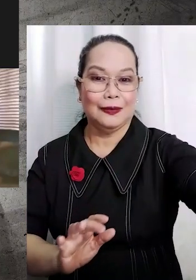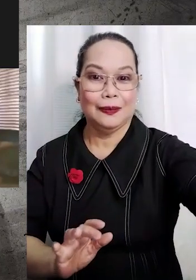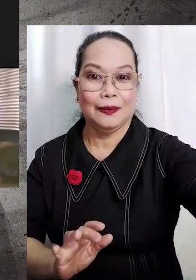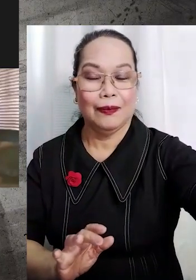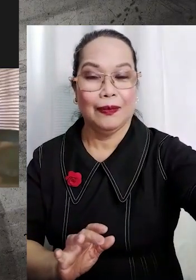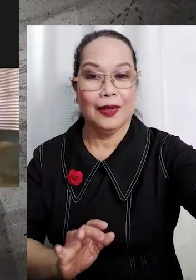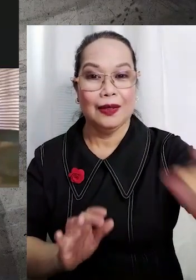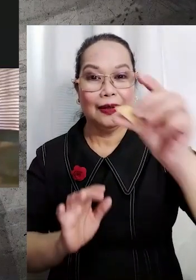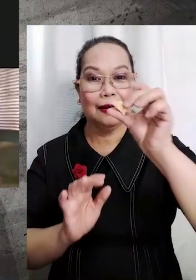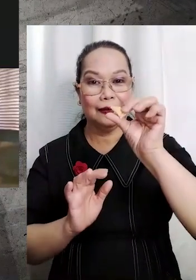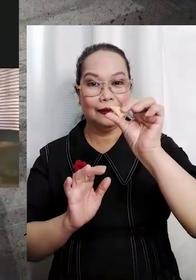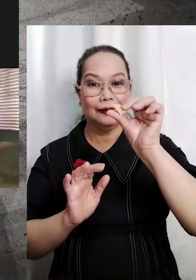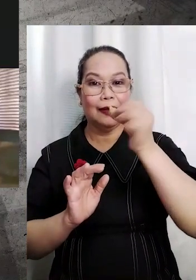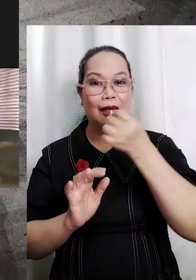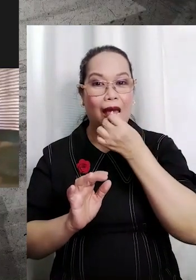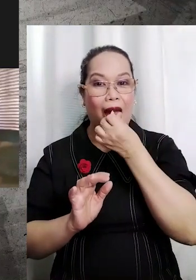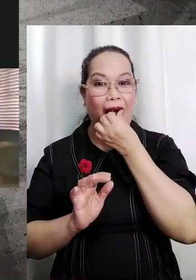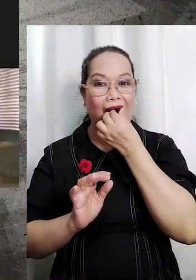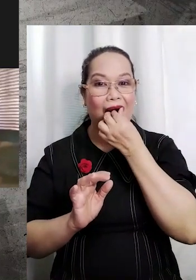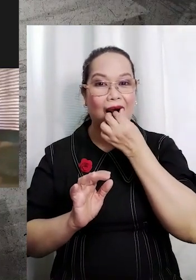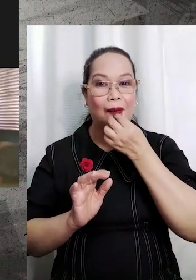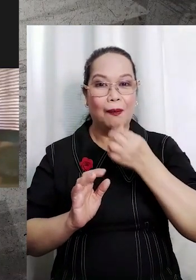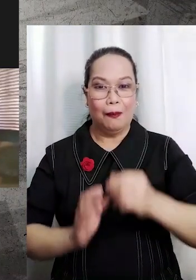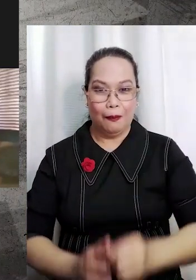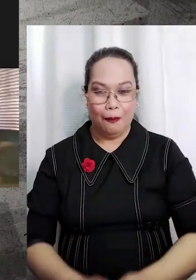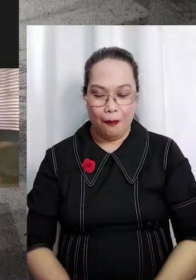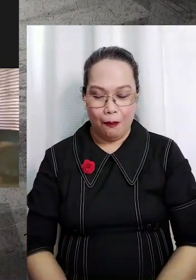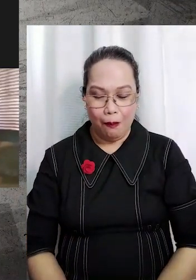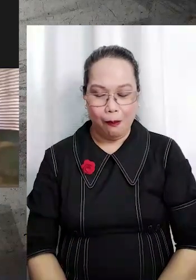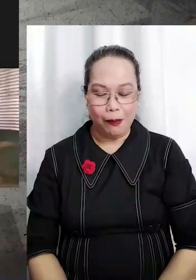me." Let us eat of the bread together.